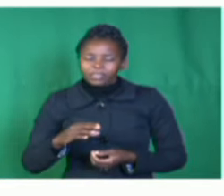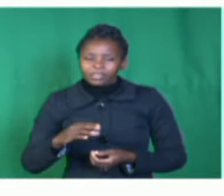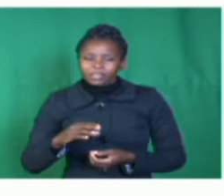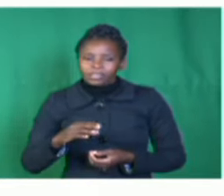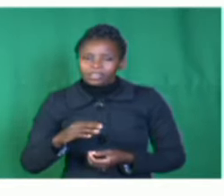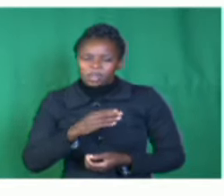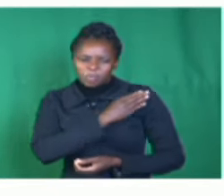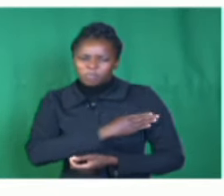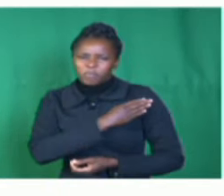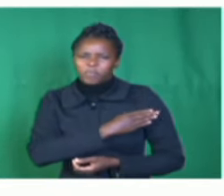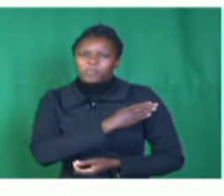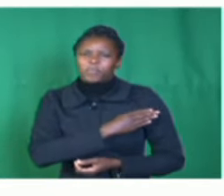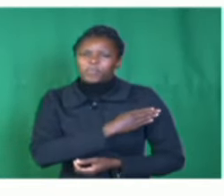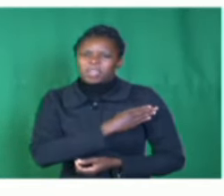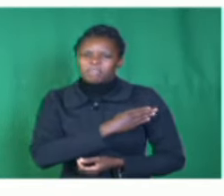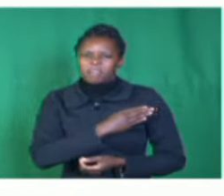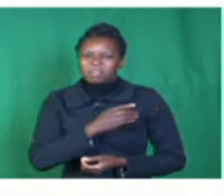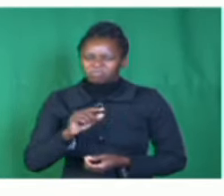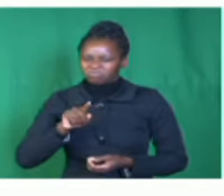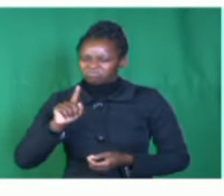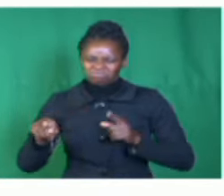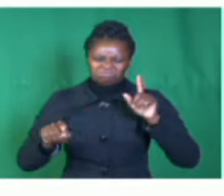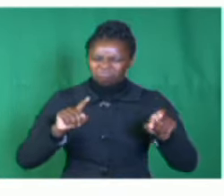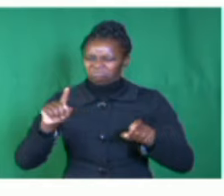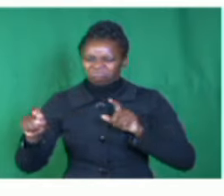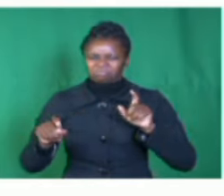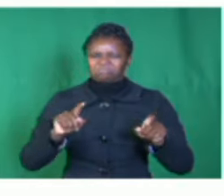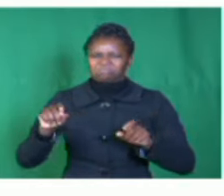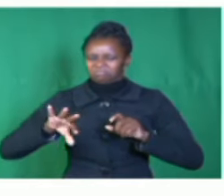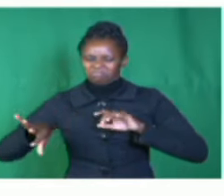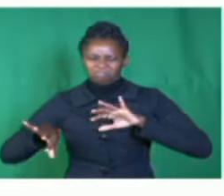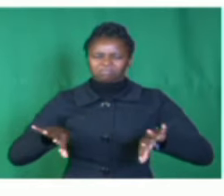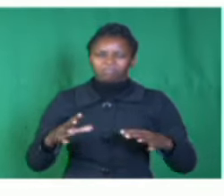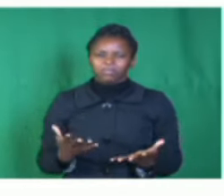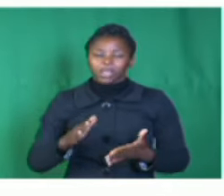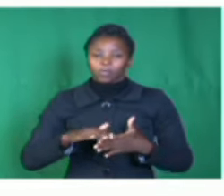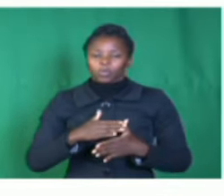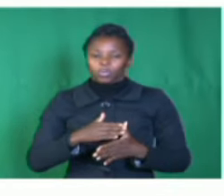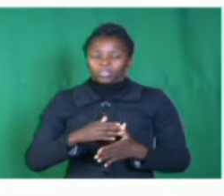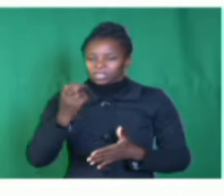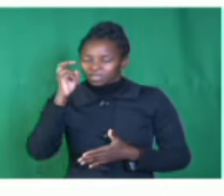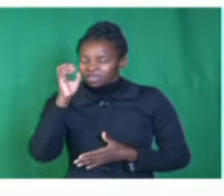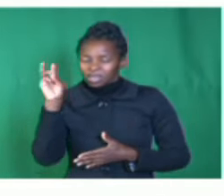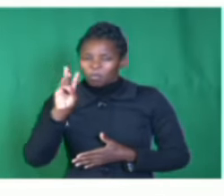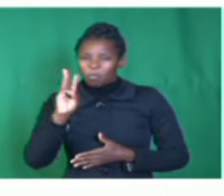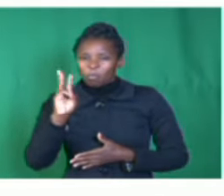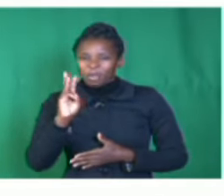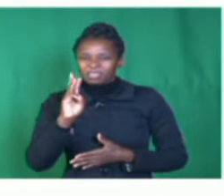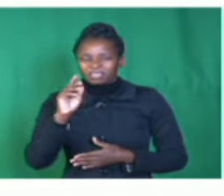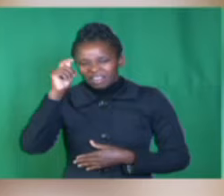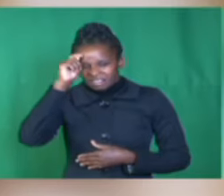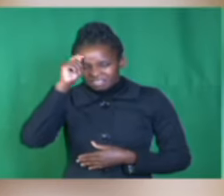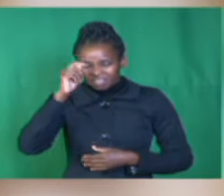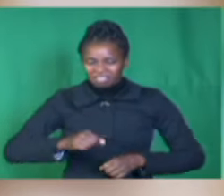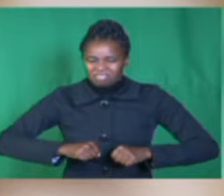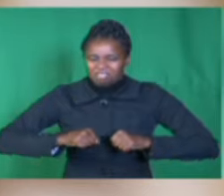By racist, we mean that they were discriminative to the Africans because they had thought themselves to be superior or more